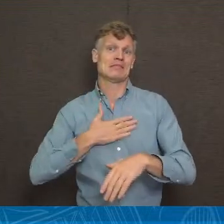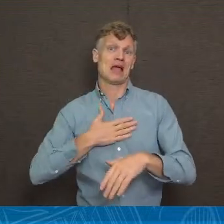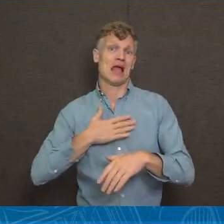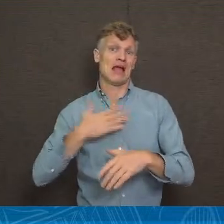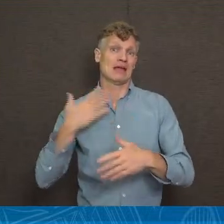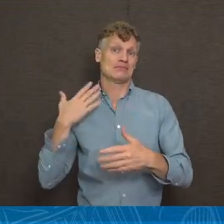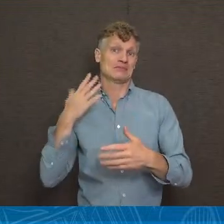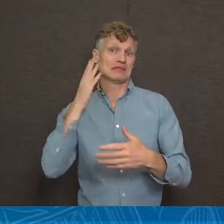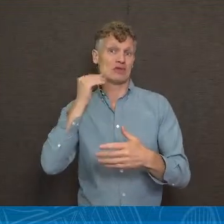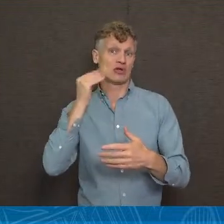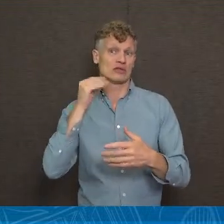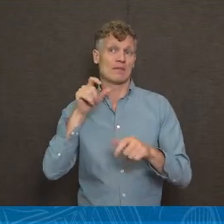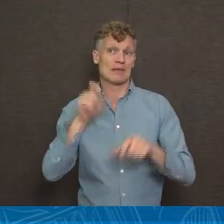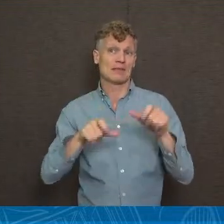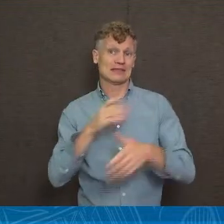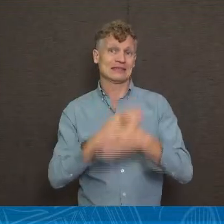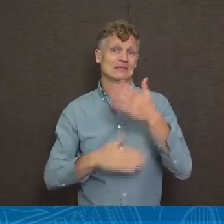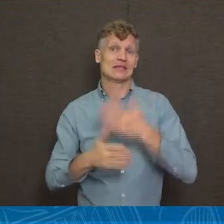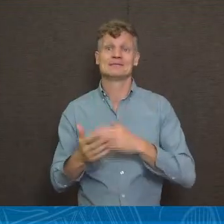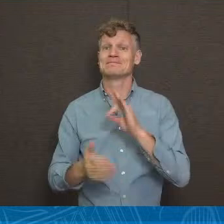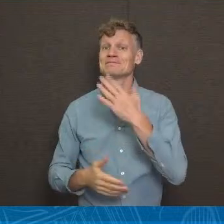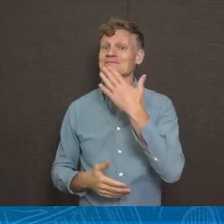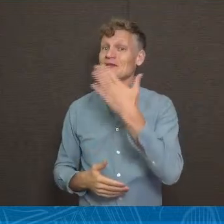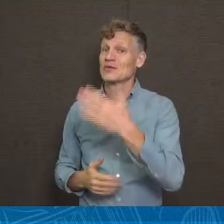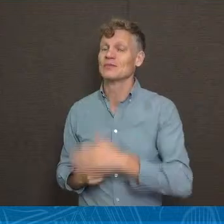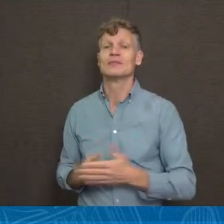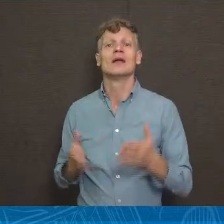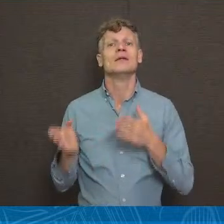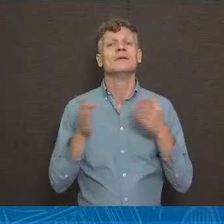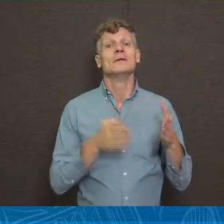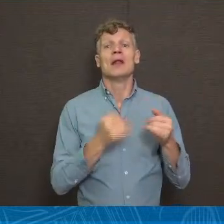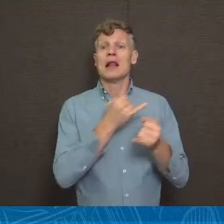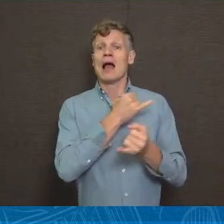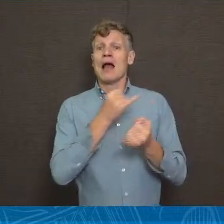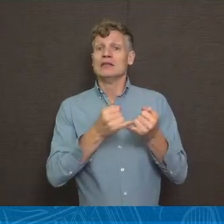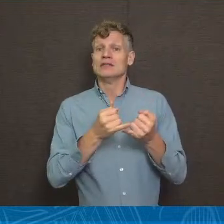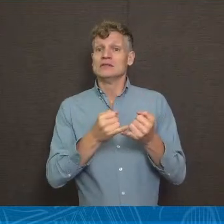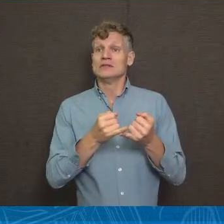Thank you very much. Thank you very much. And then I take last question. Yes, please.